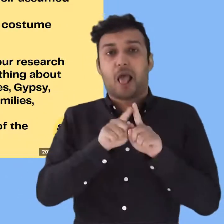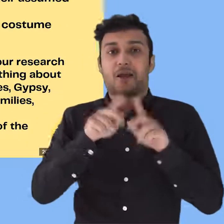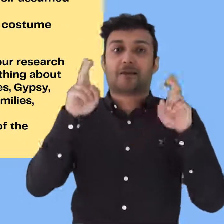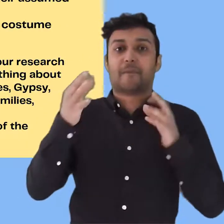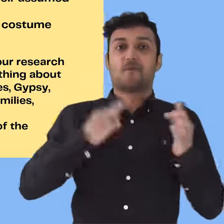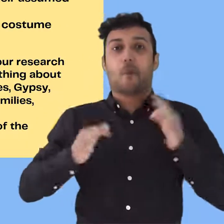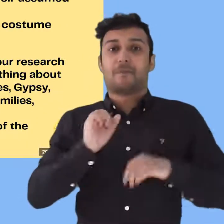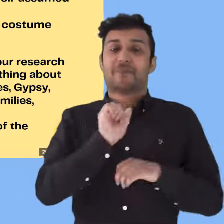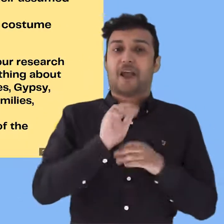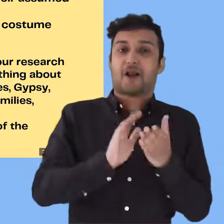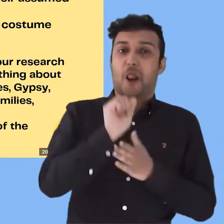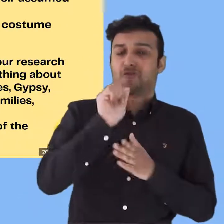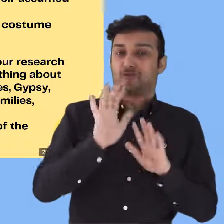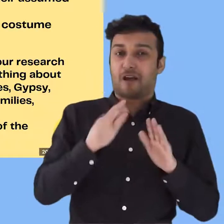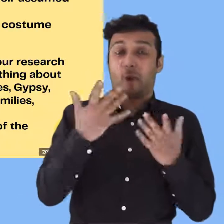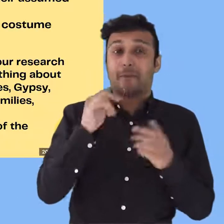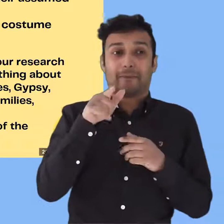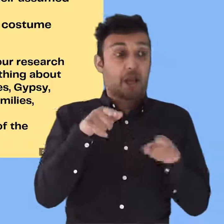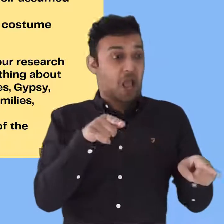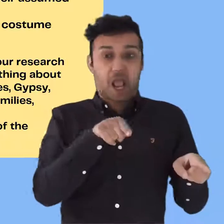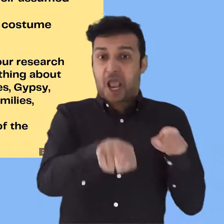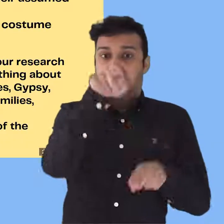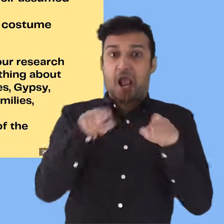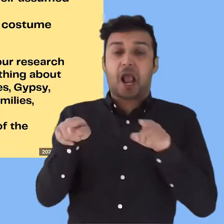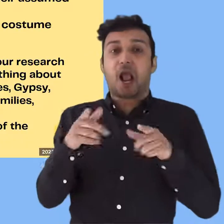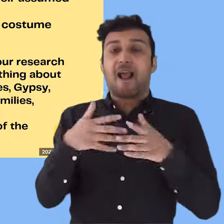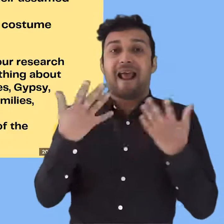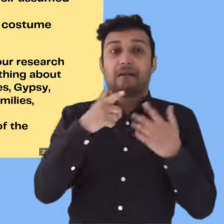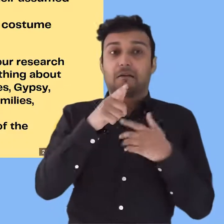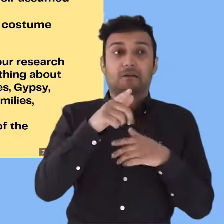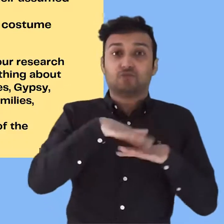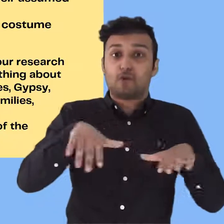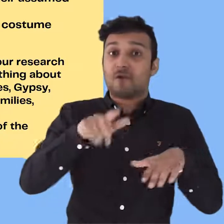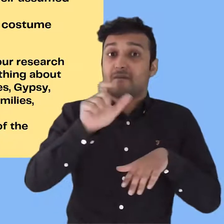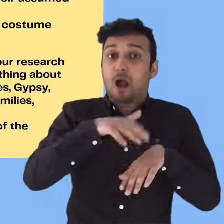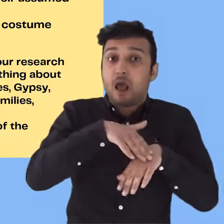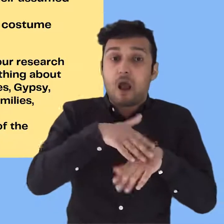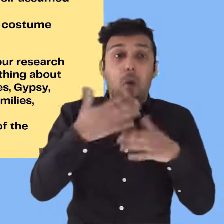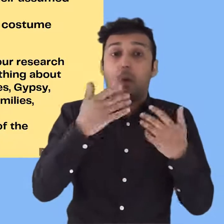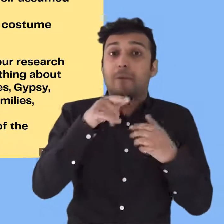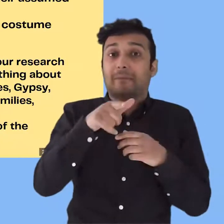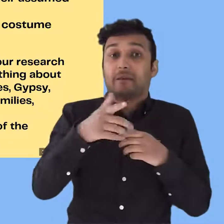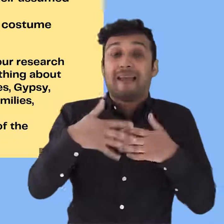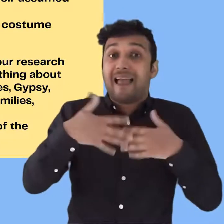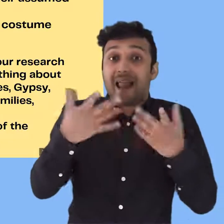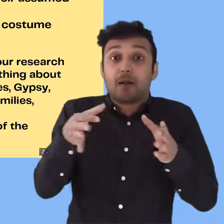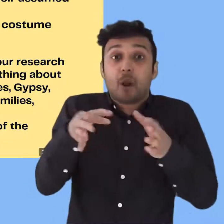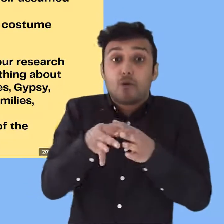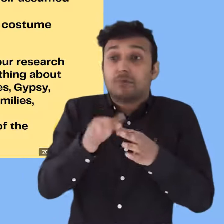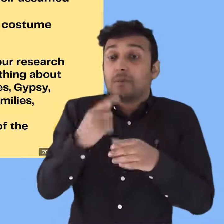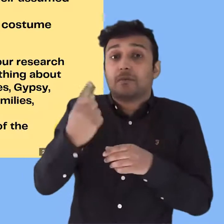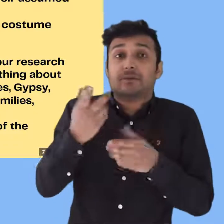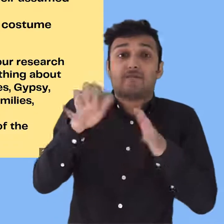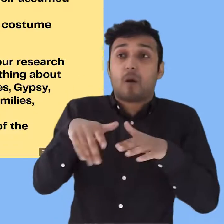children, including children who are white from Gypsy and Roma and traveler communities. Don't single out any children to speak